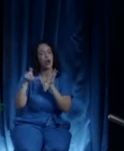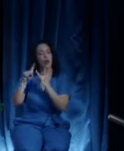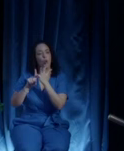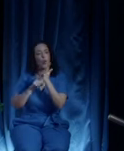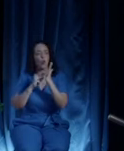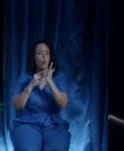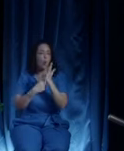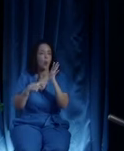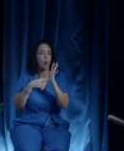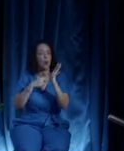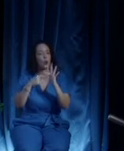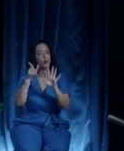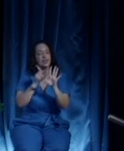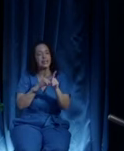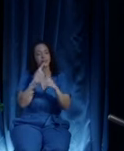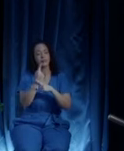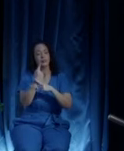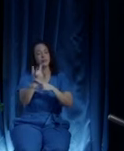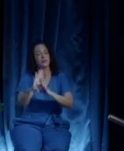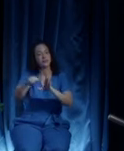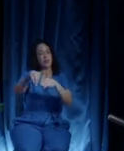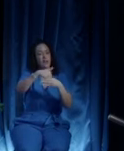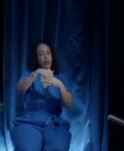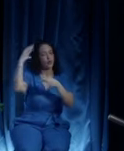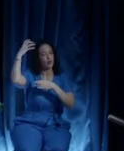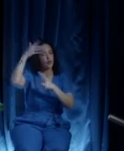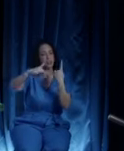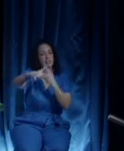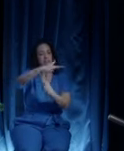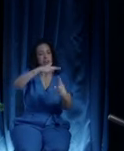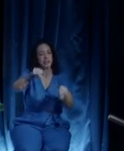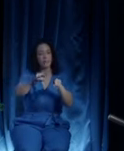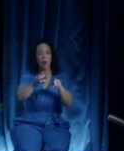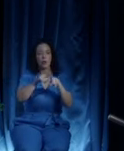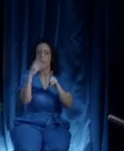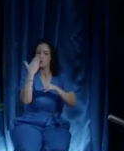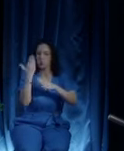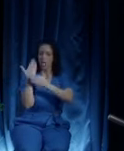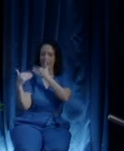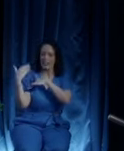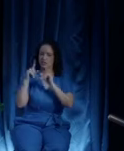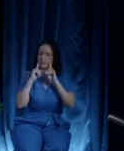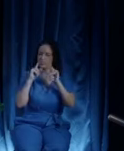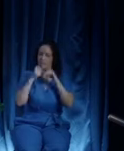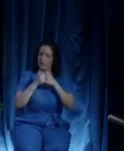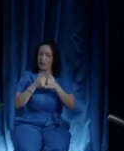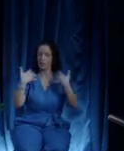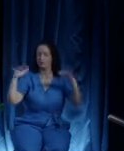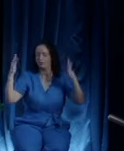Historical Society, but you are mainly that very valuable thing, a school history teacher. Now let's hear it for